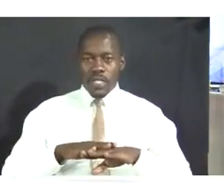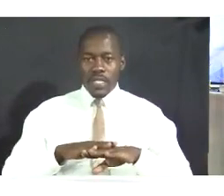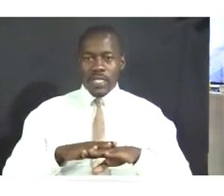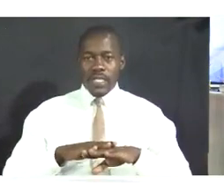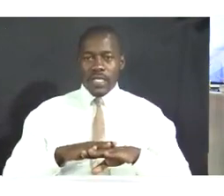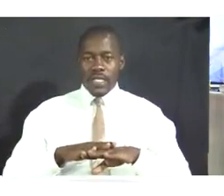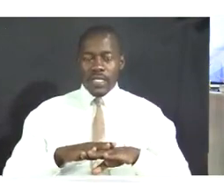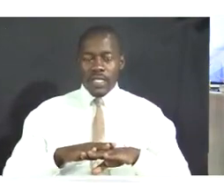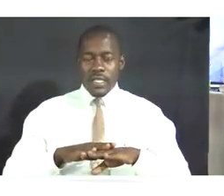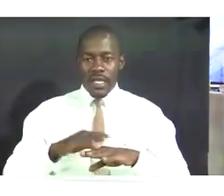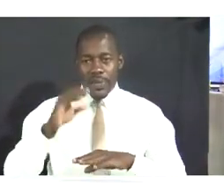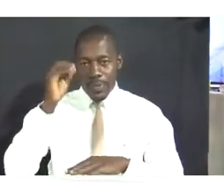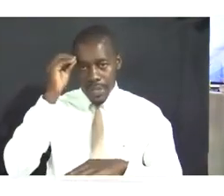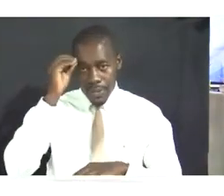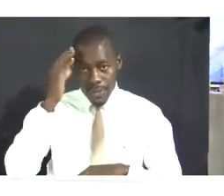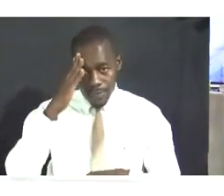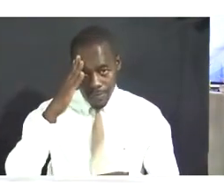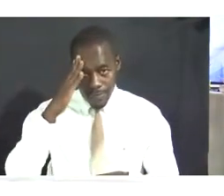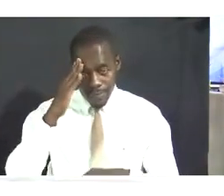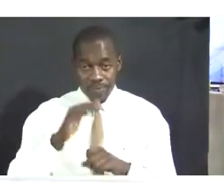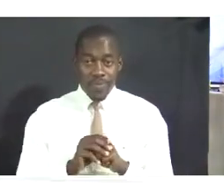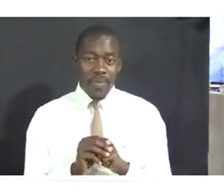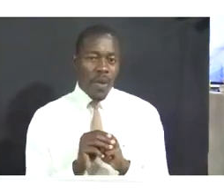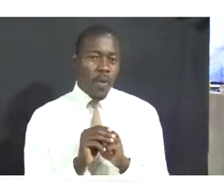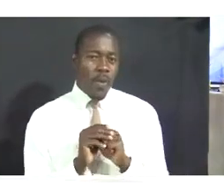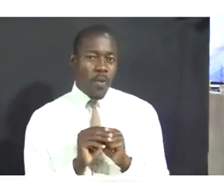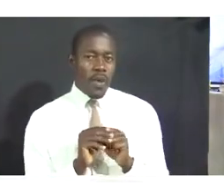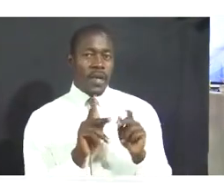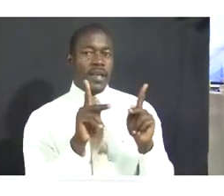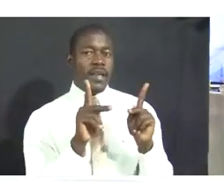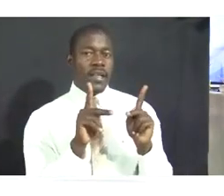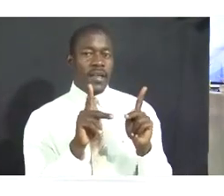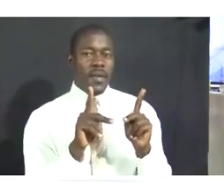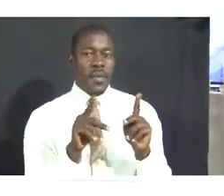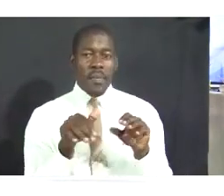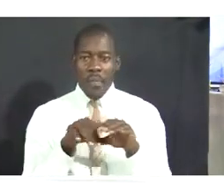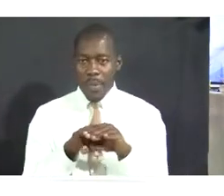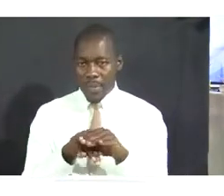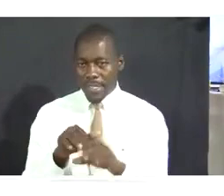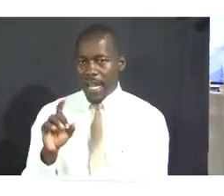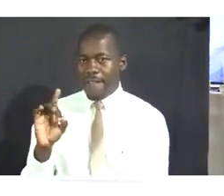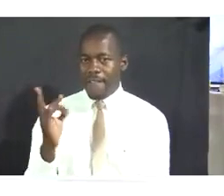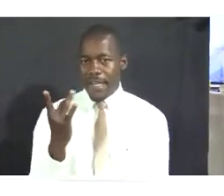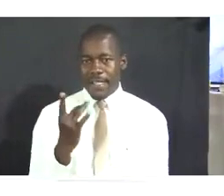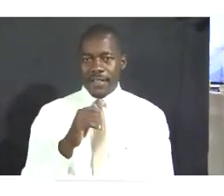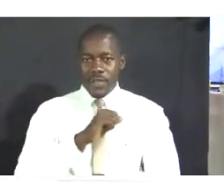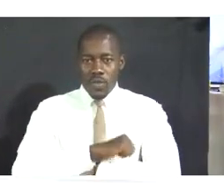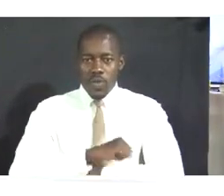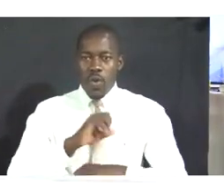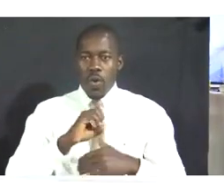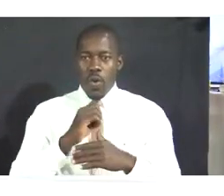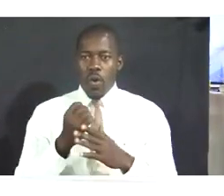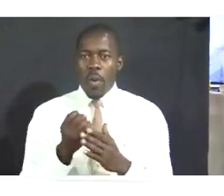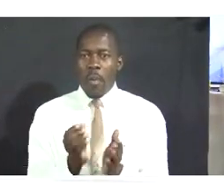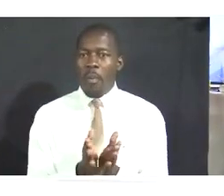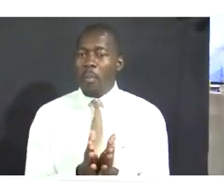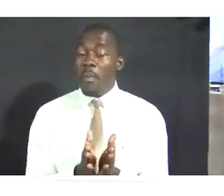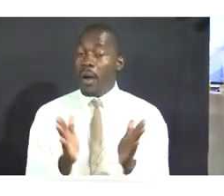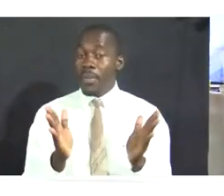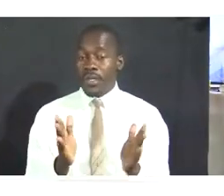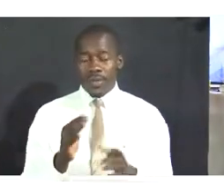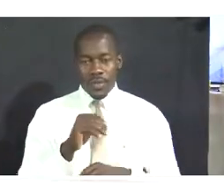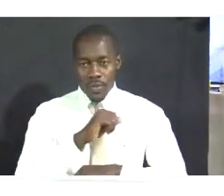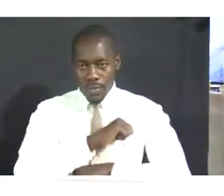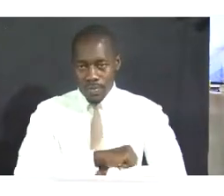Now, for those that are in public schools, or even those that are in Adventist schools, is